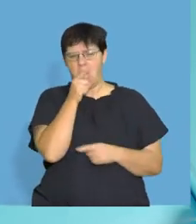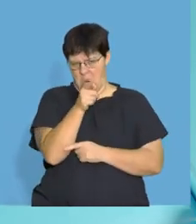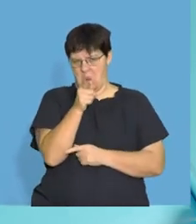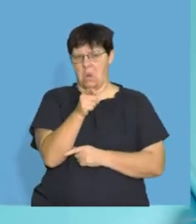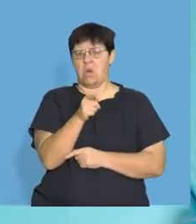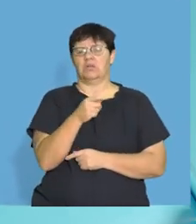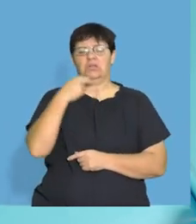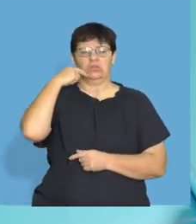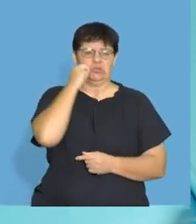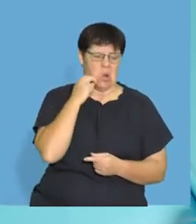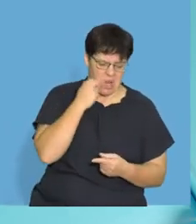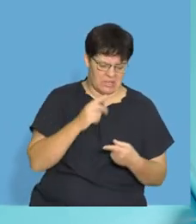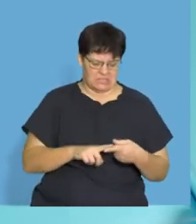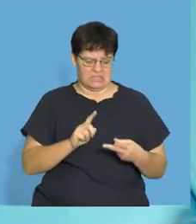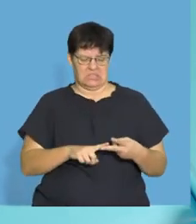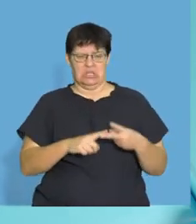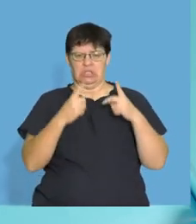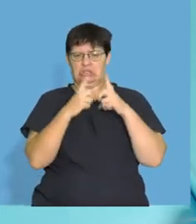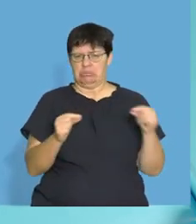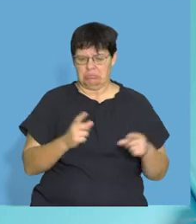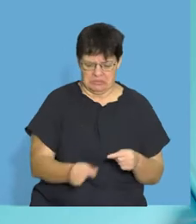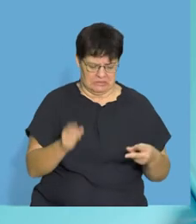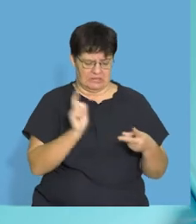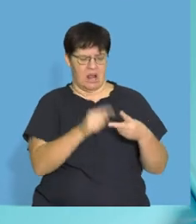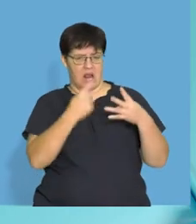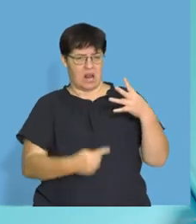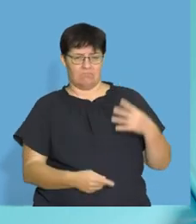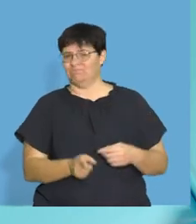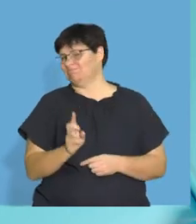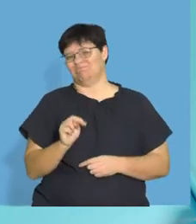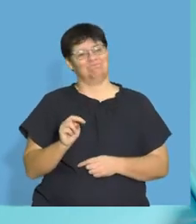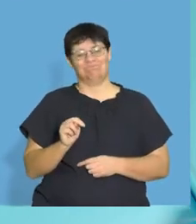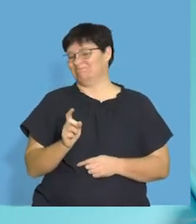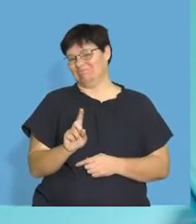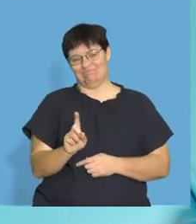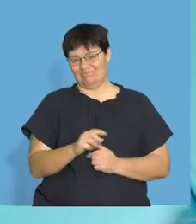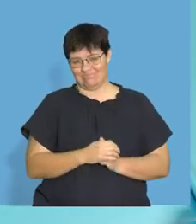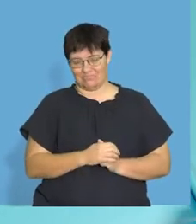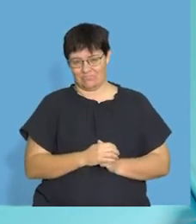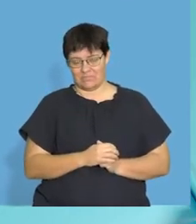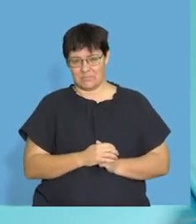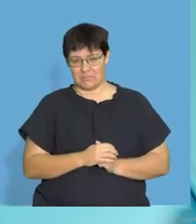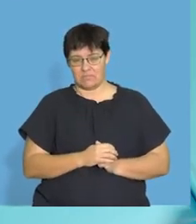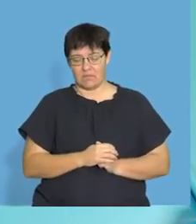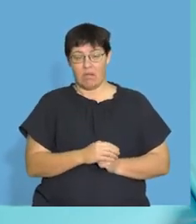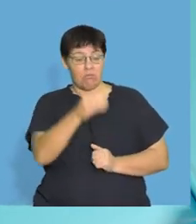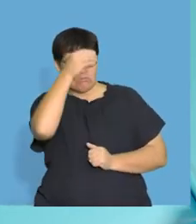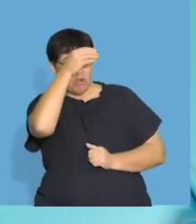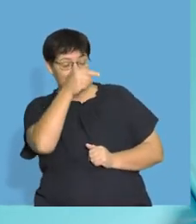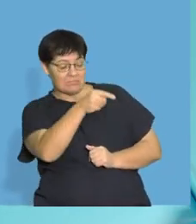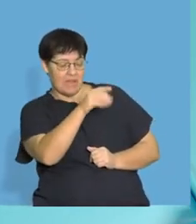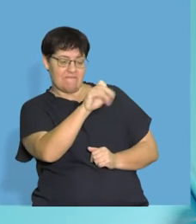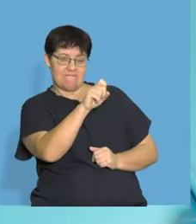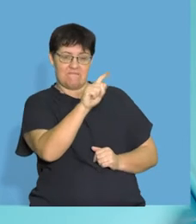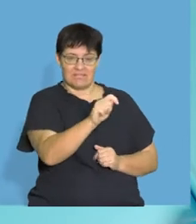oh, that's going to be chocolate and it's going to be chips and all of those kind of things. No. When we look at this concept of